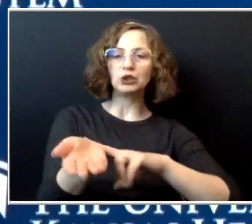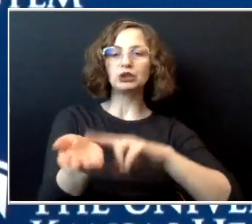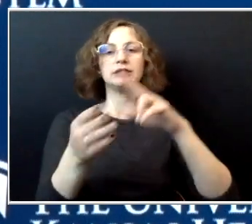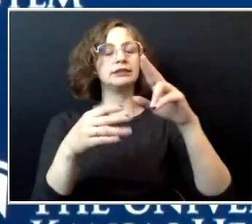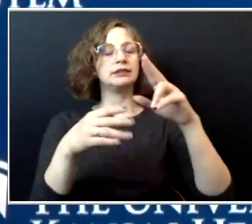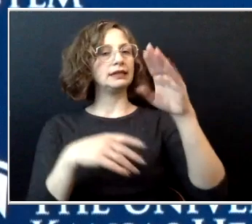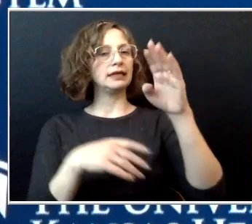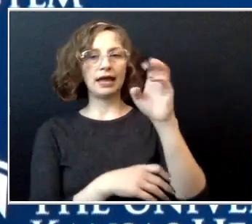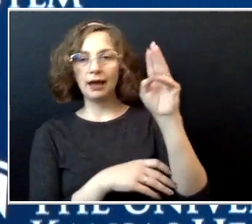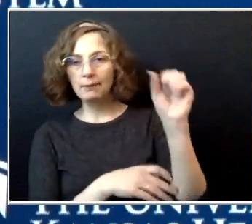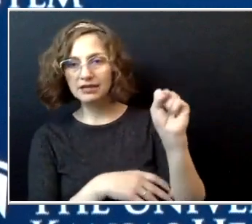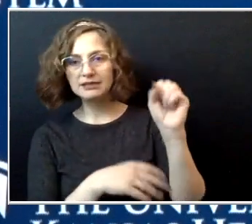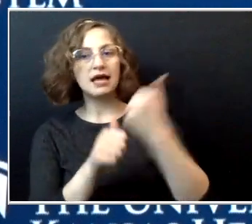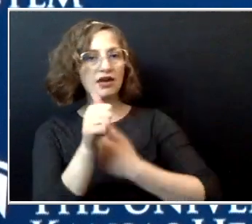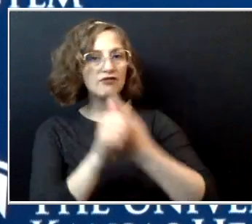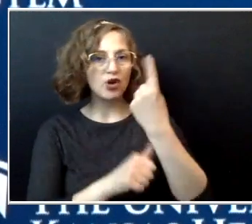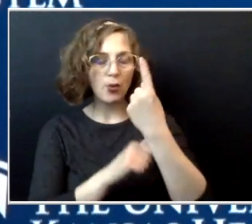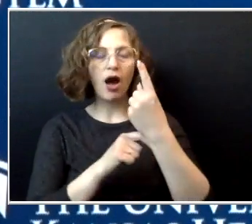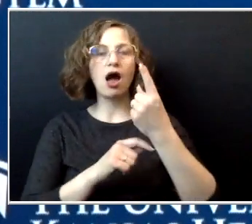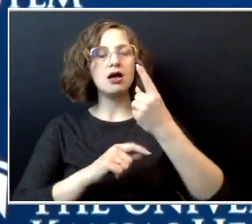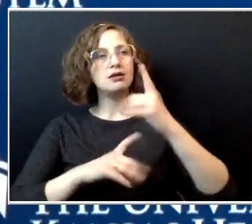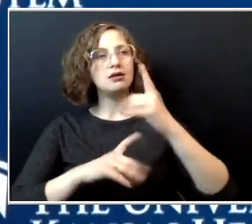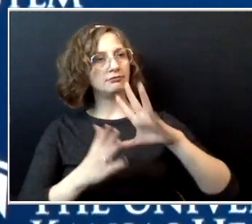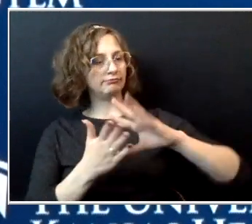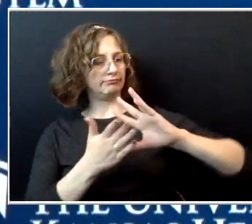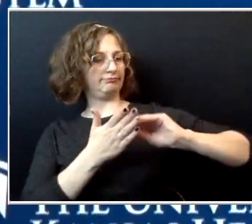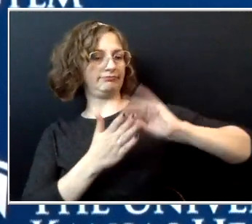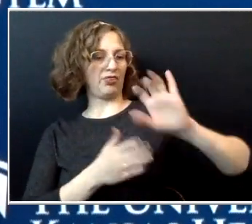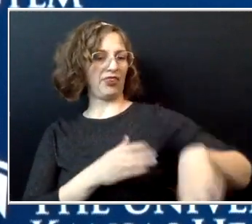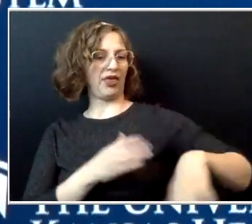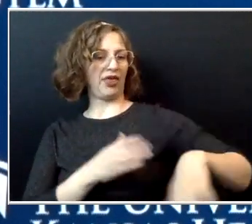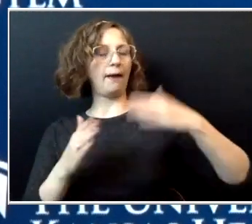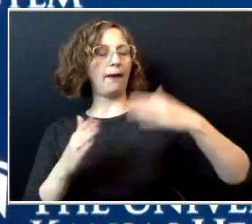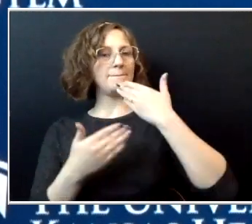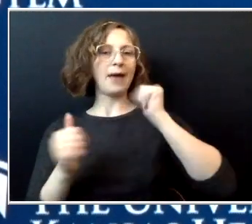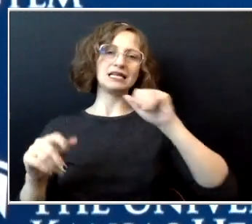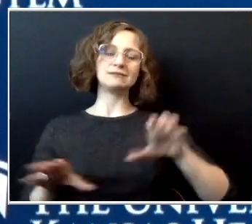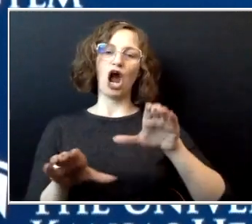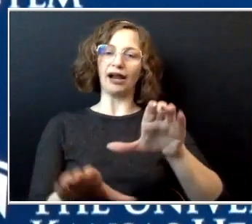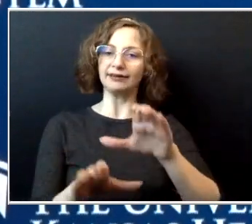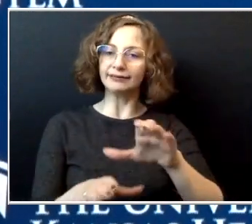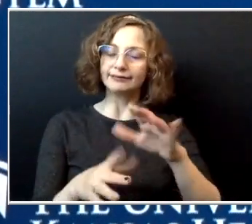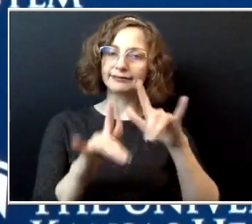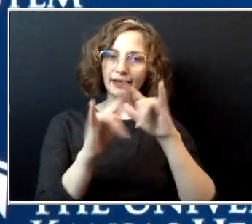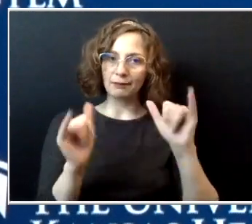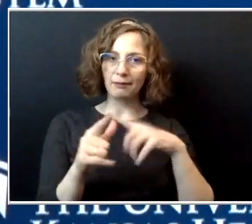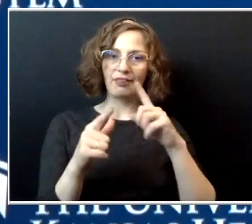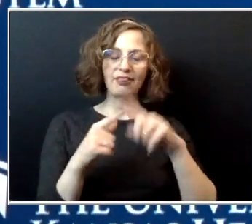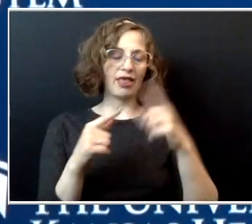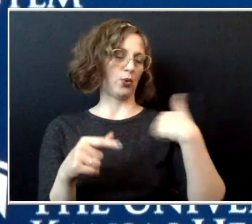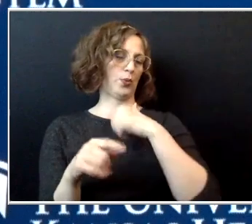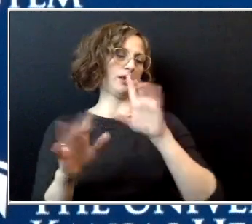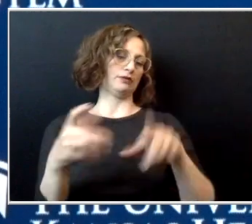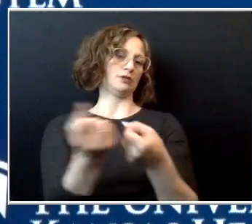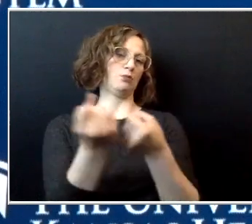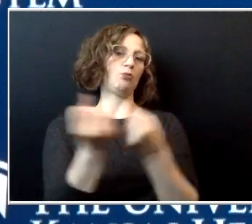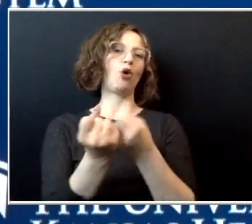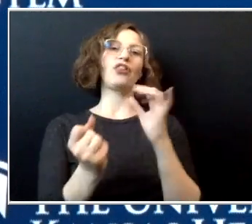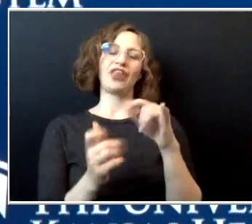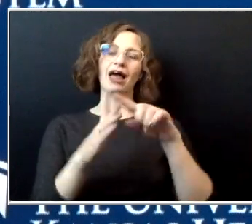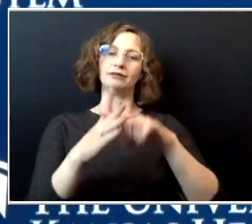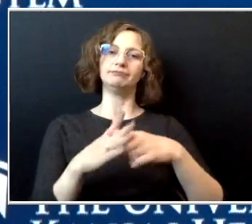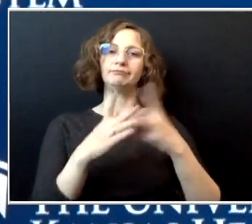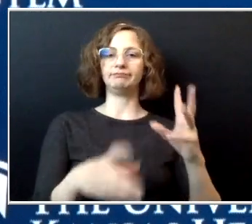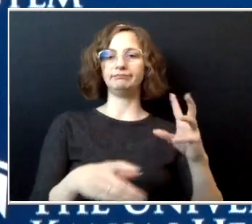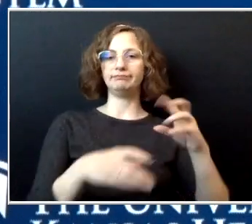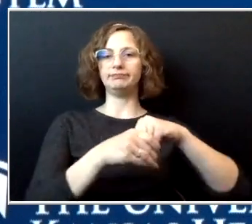the same time, and then we provide the implementation support. So what we've seen from that is where traditional adult continuing